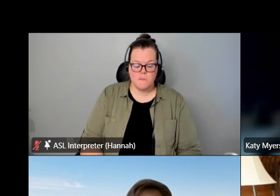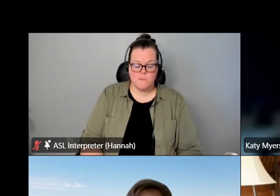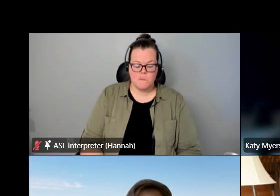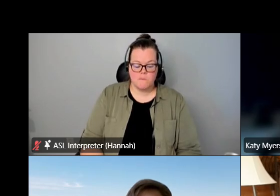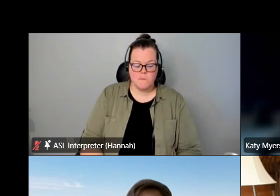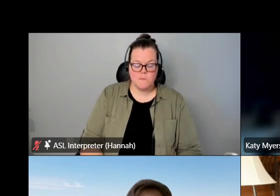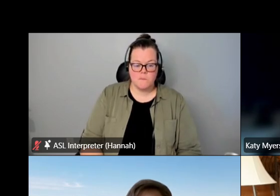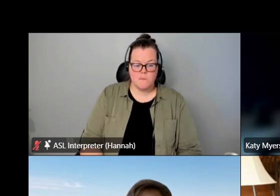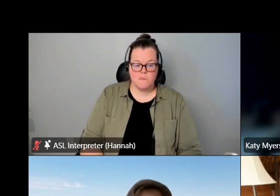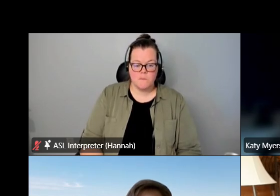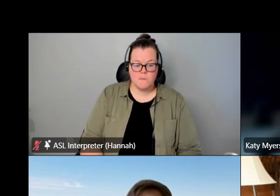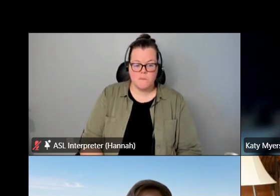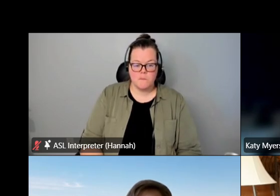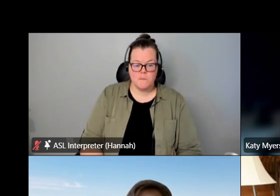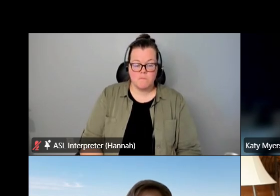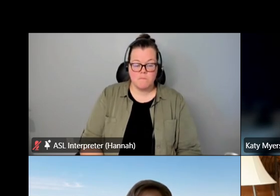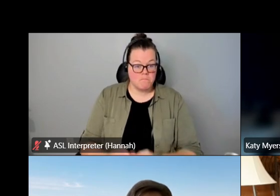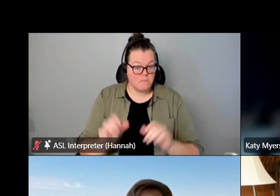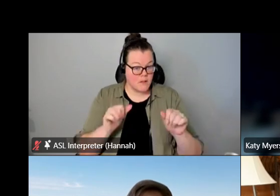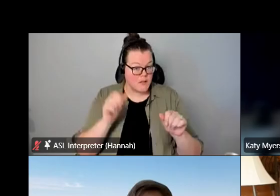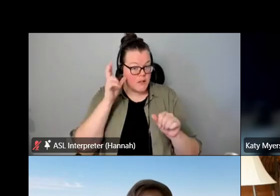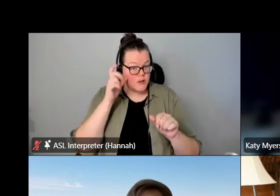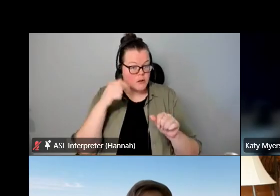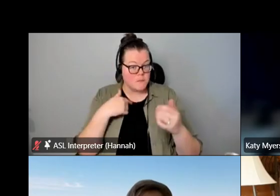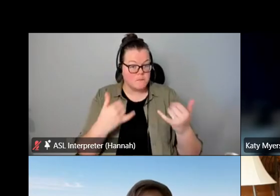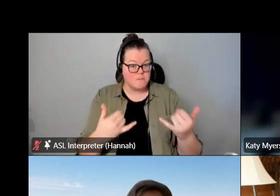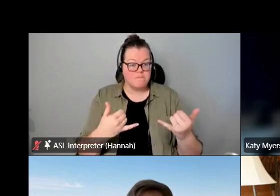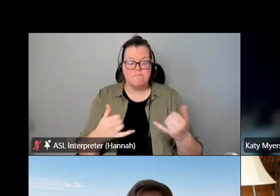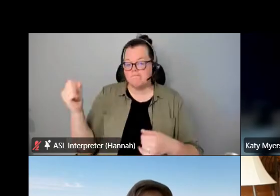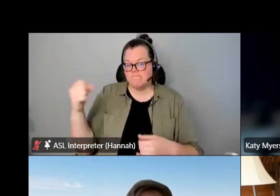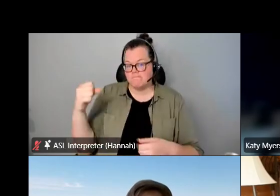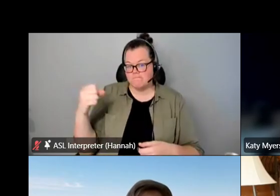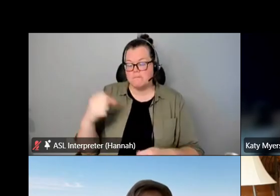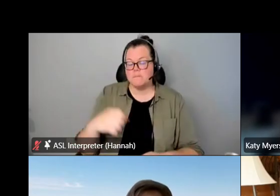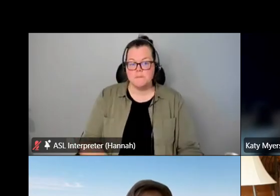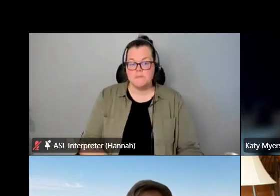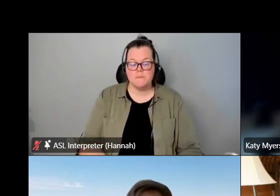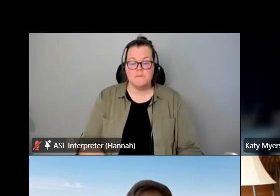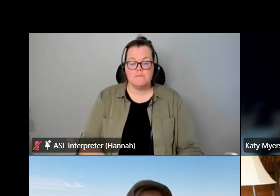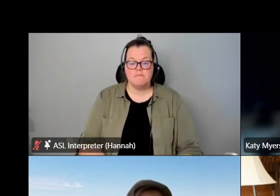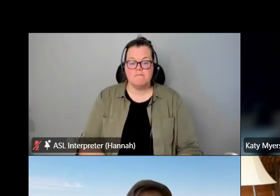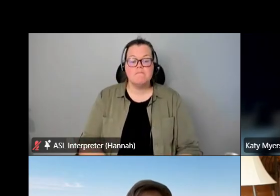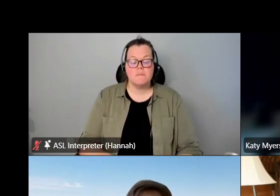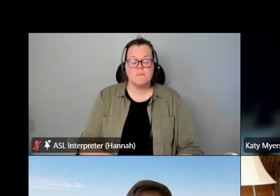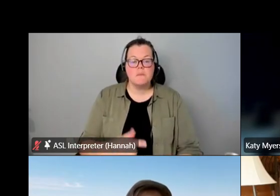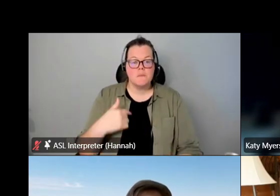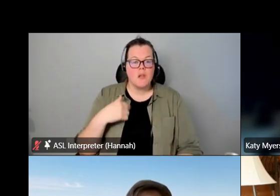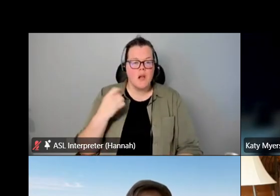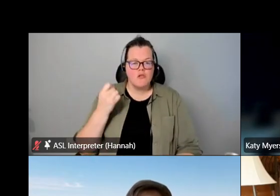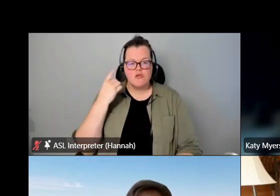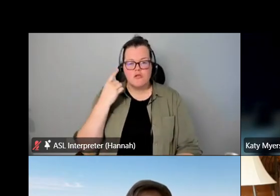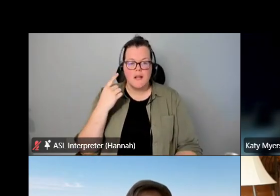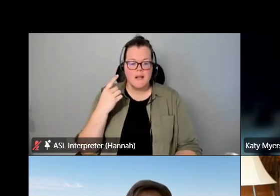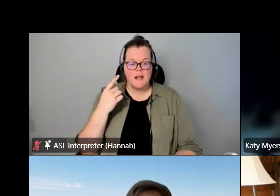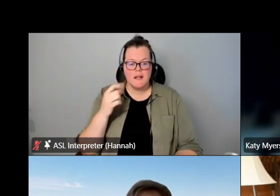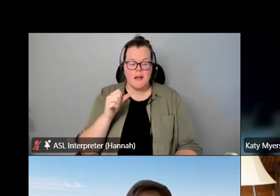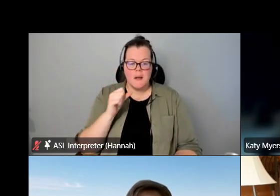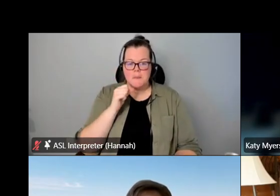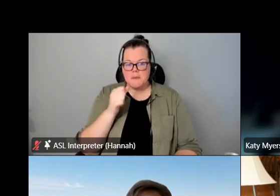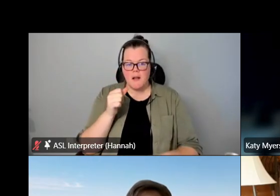Sure. Oh, there. Can you hear me now? Yes. Okay. I understand that I'm not quite as